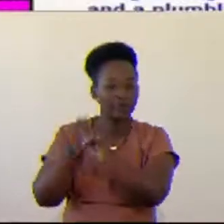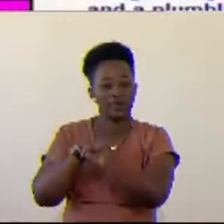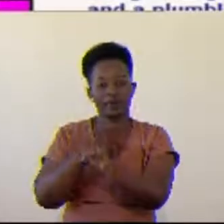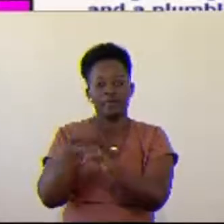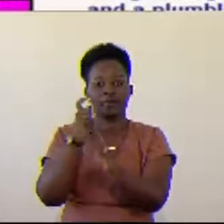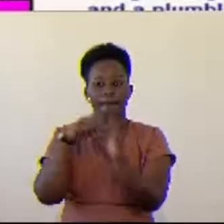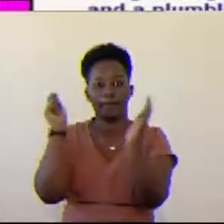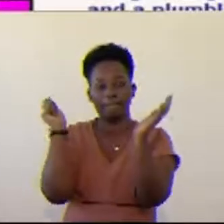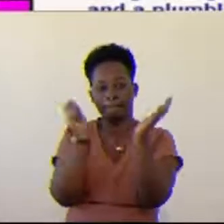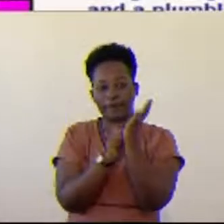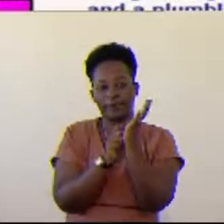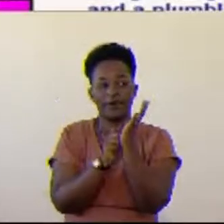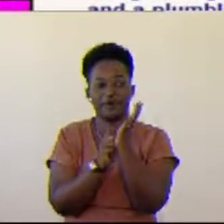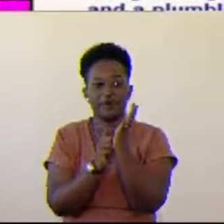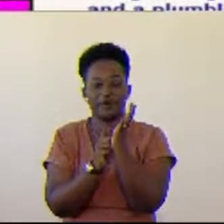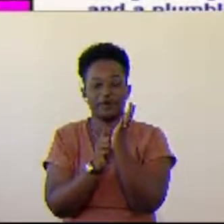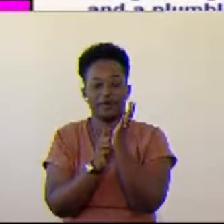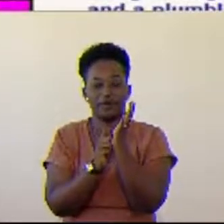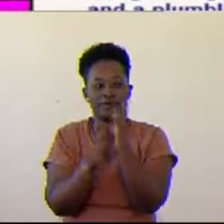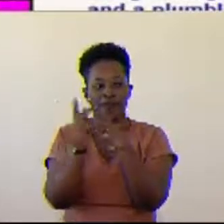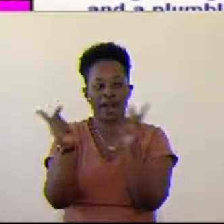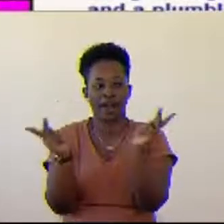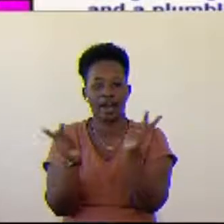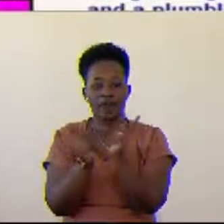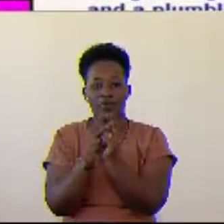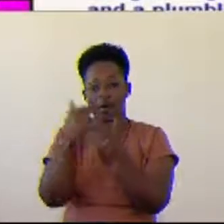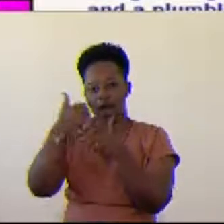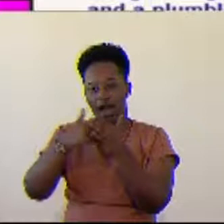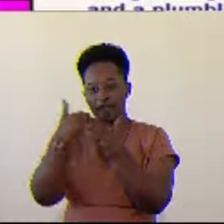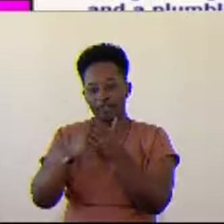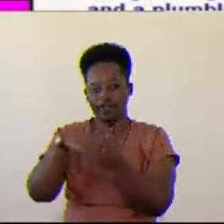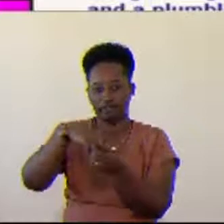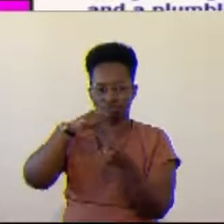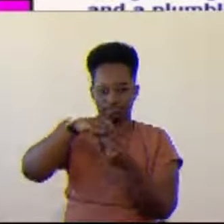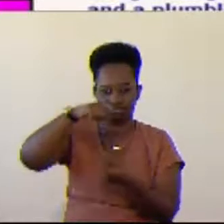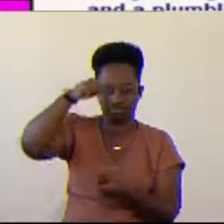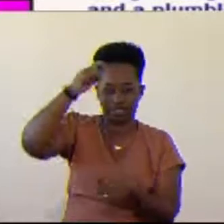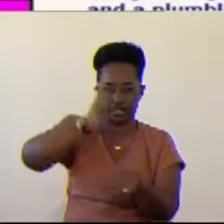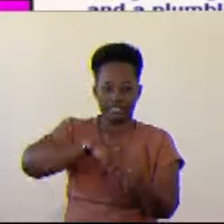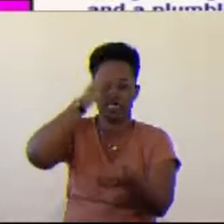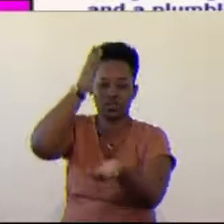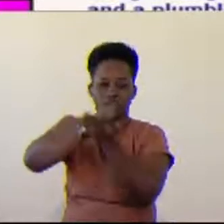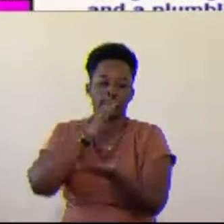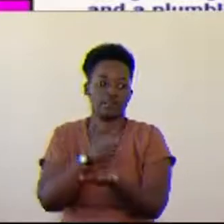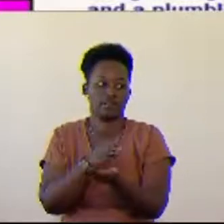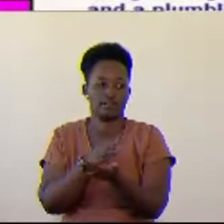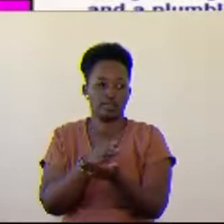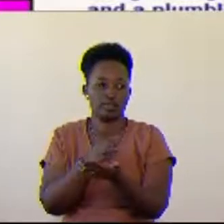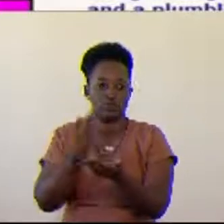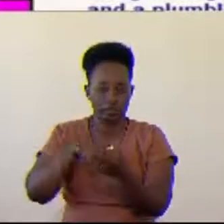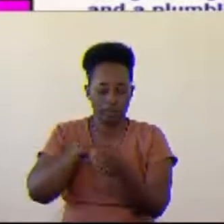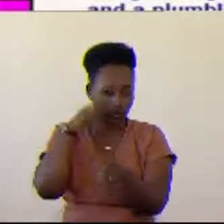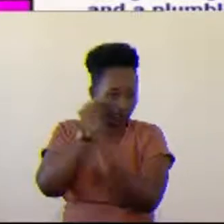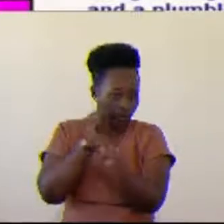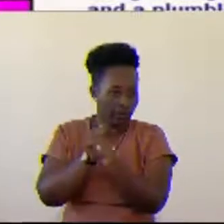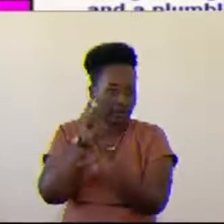mark a point on the lamina along the string on the plumb line when it stops, okay? And we shall join that